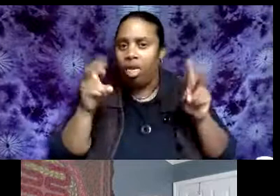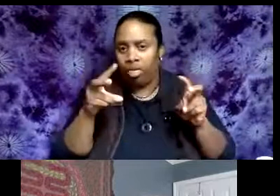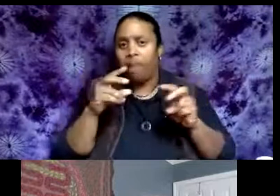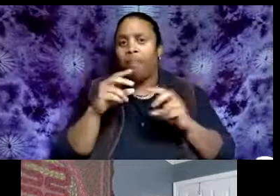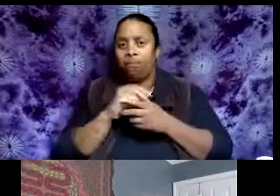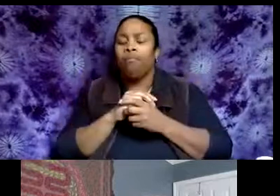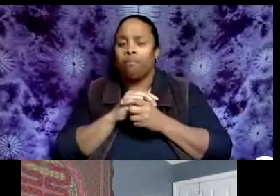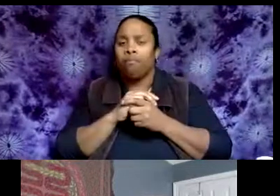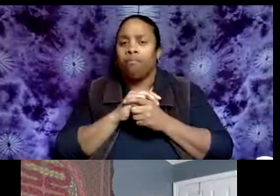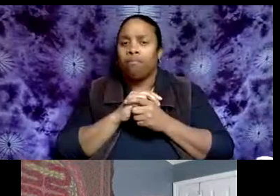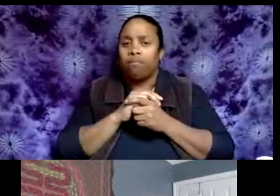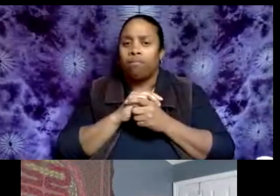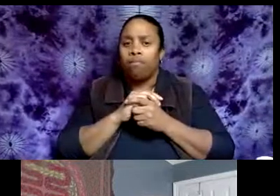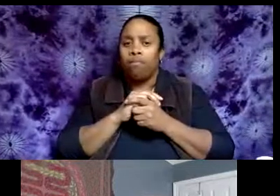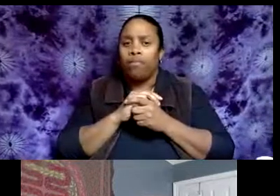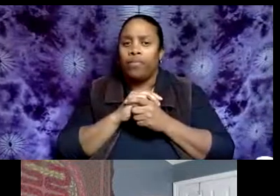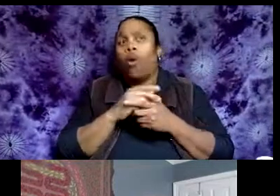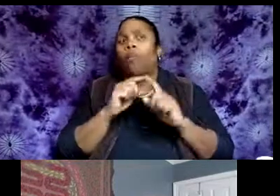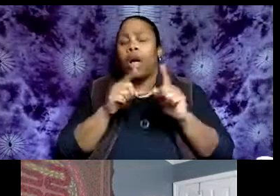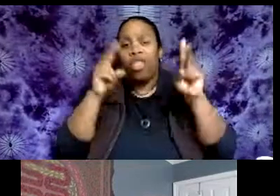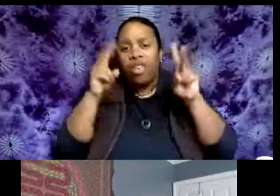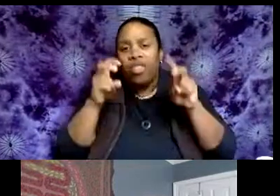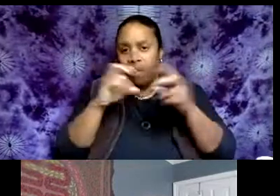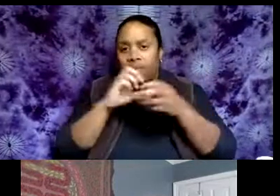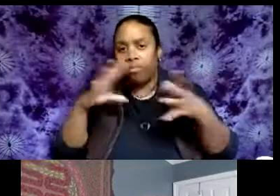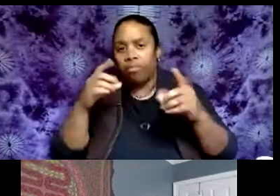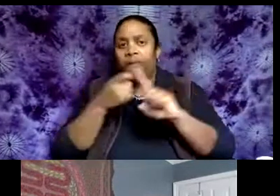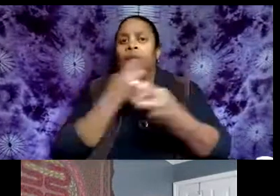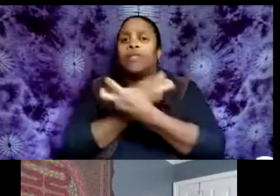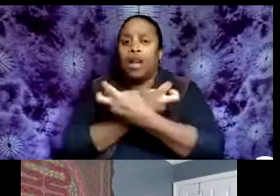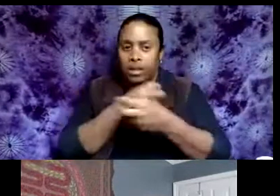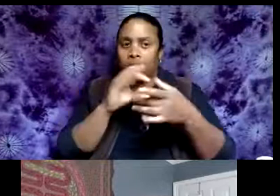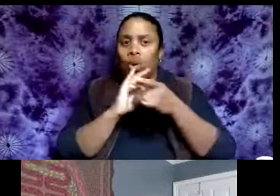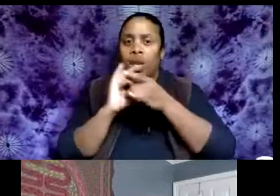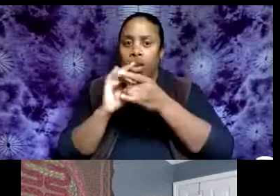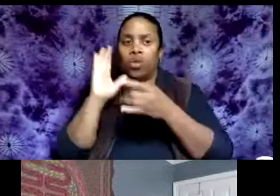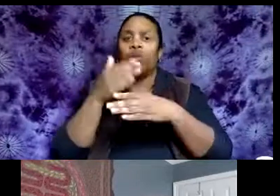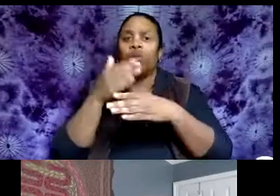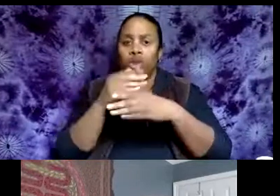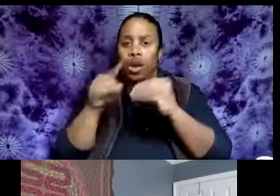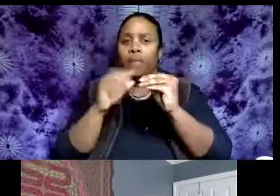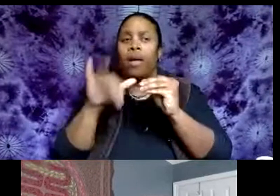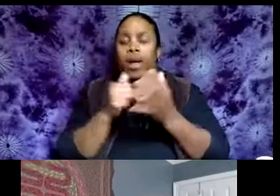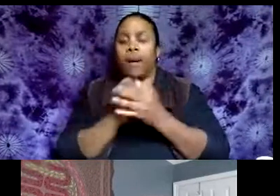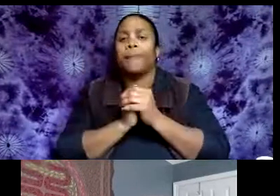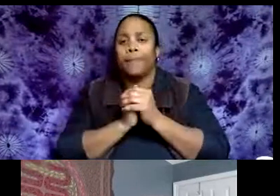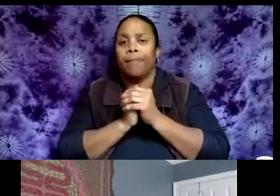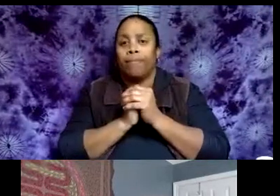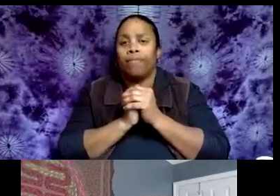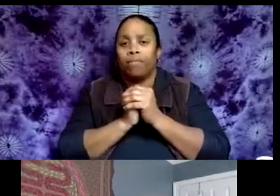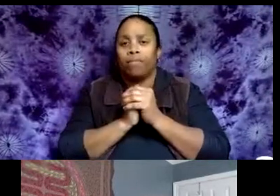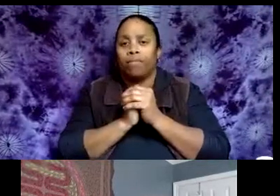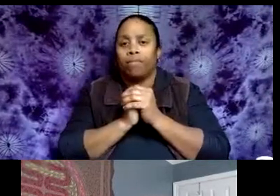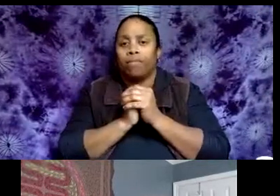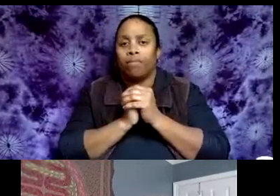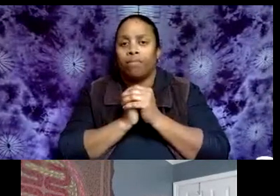on anything. So the theme tonight is disentangling from toxic relationships, and we'll share more about that, and we'll probably have more questions about that. And